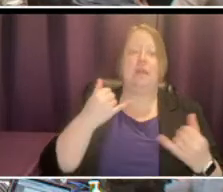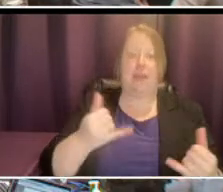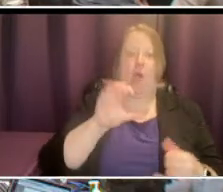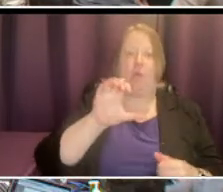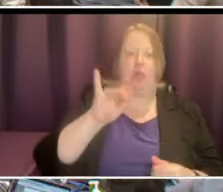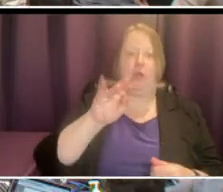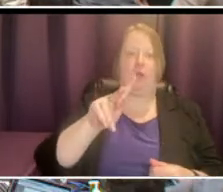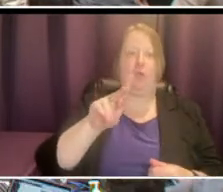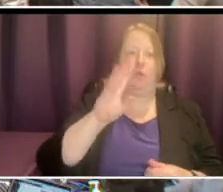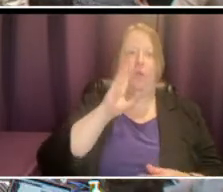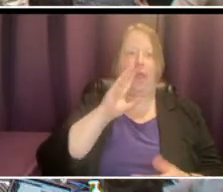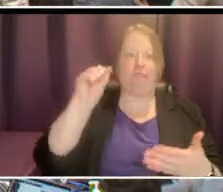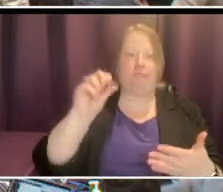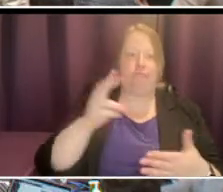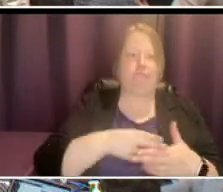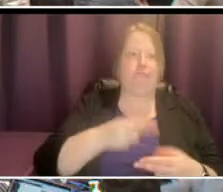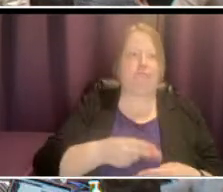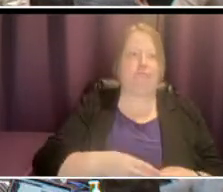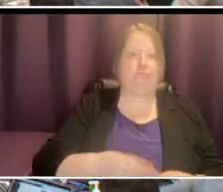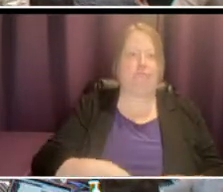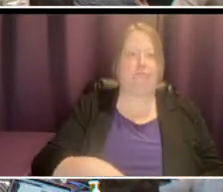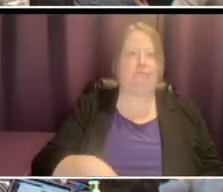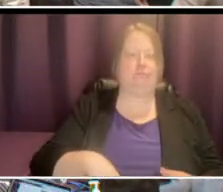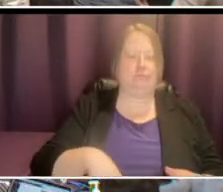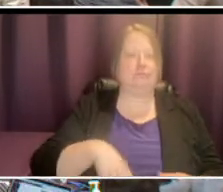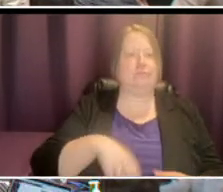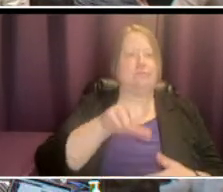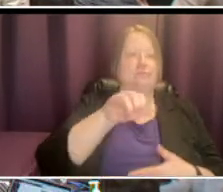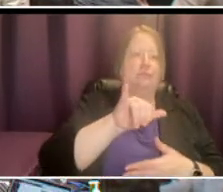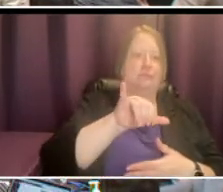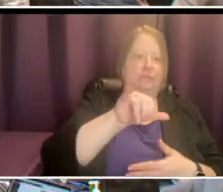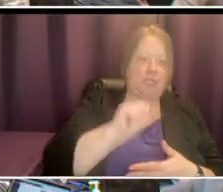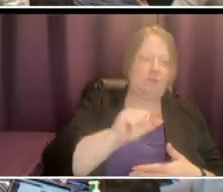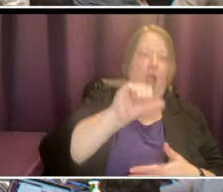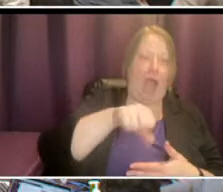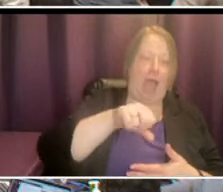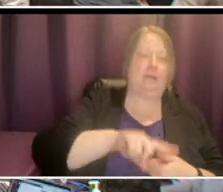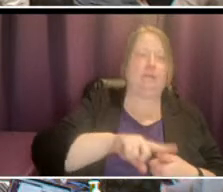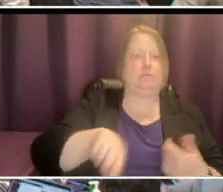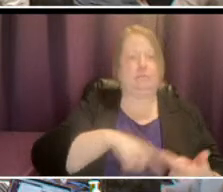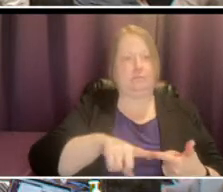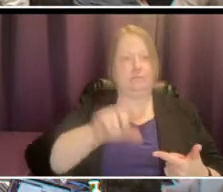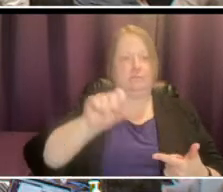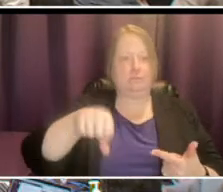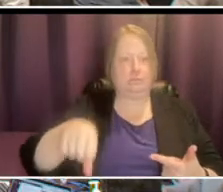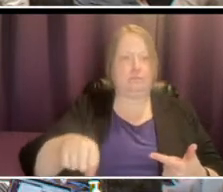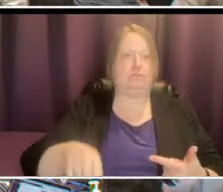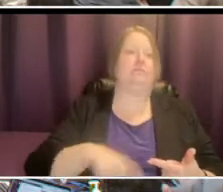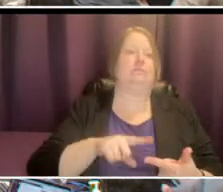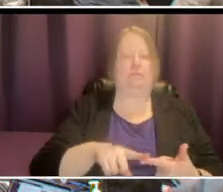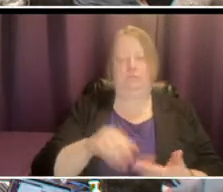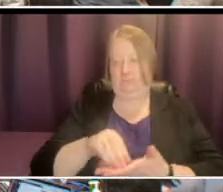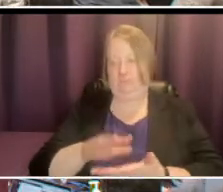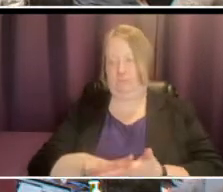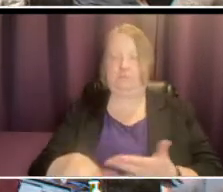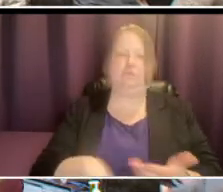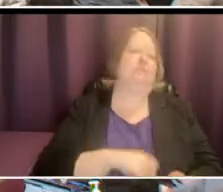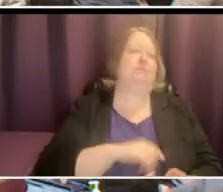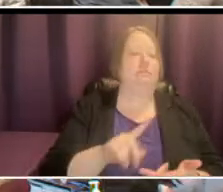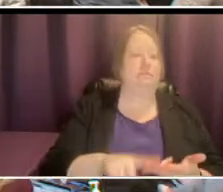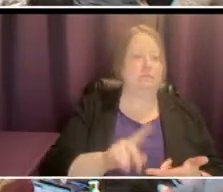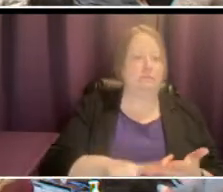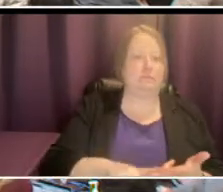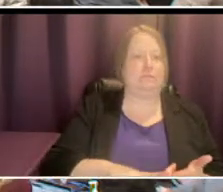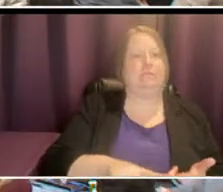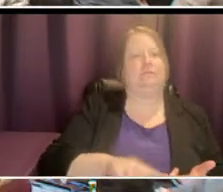Cheney. Aye. Ms. Cheney, aye. Ms. Lofgren. Aye. Ms. Lofgren, aye. Mr.